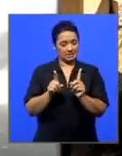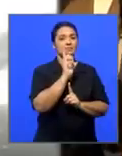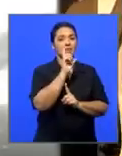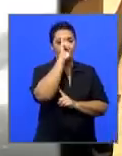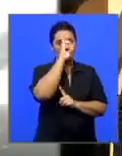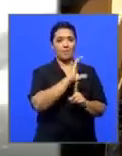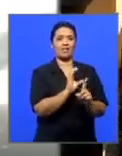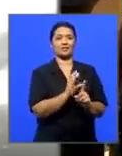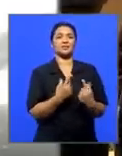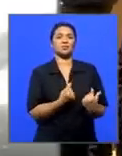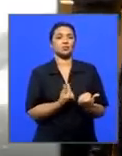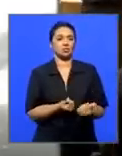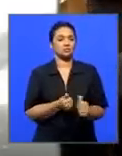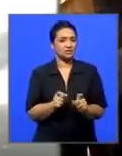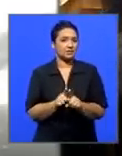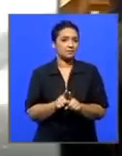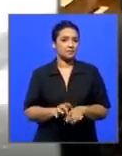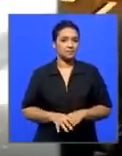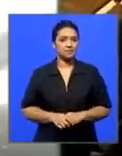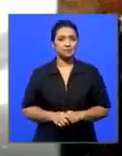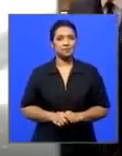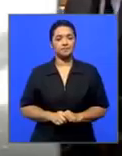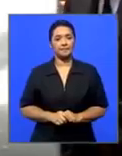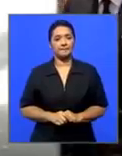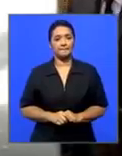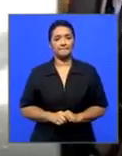African society does it. Yeah.